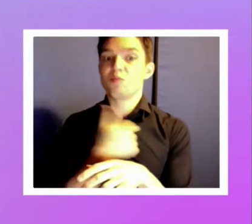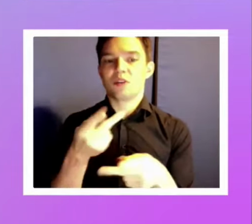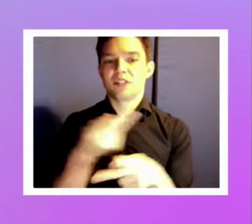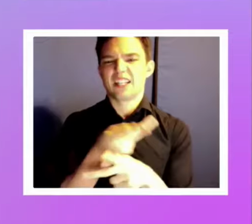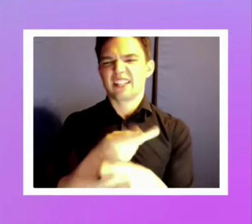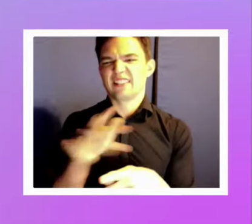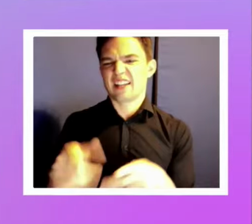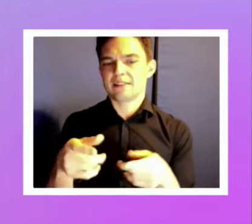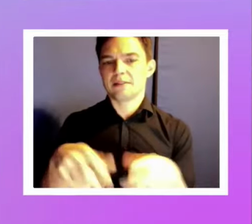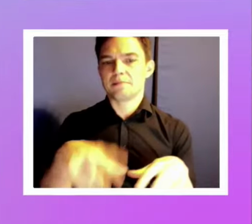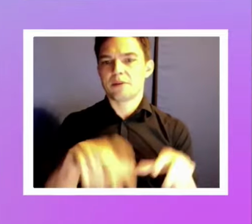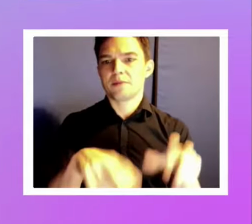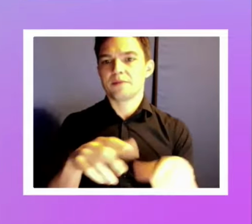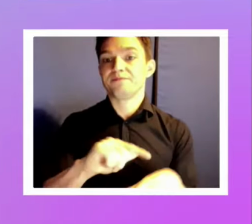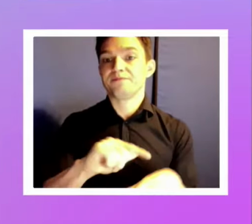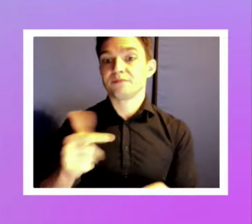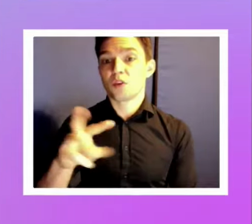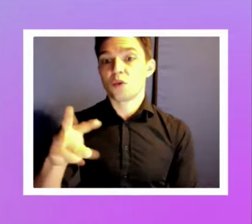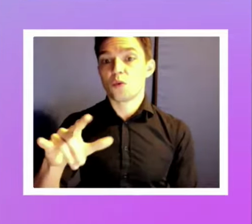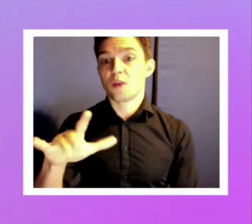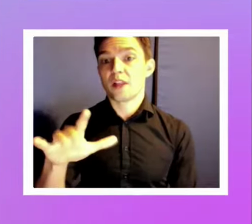that, I will turn it over to Wilco.